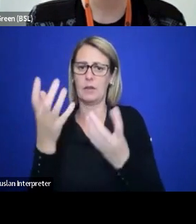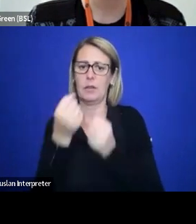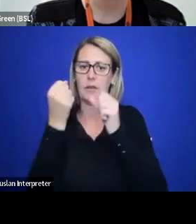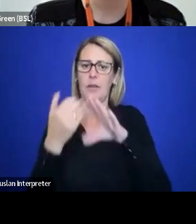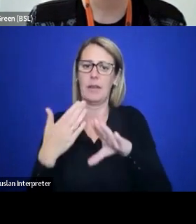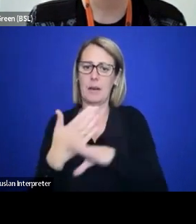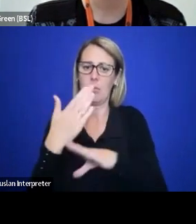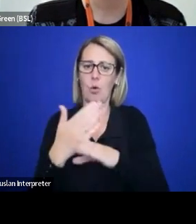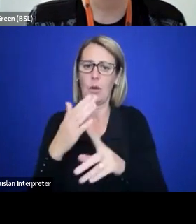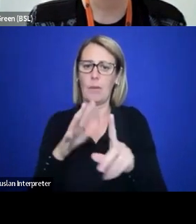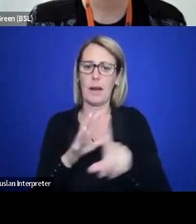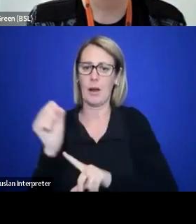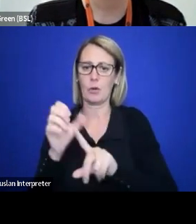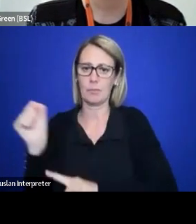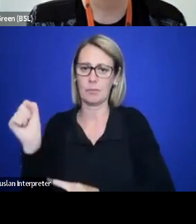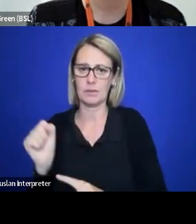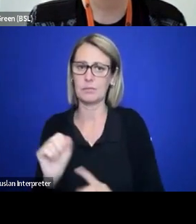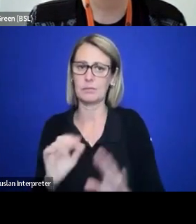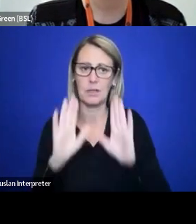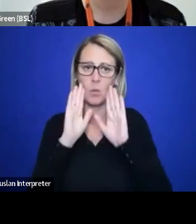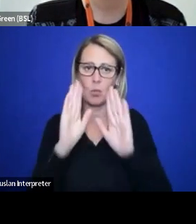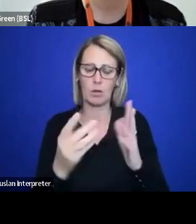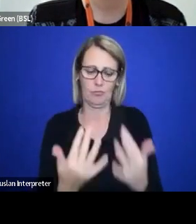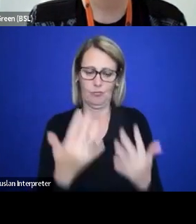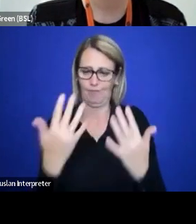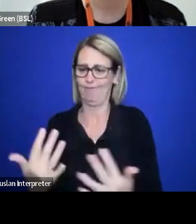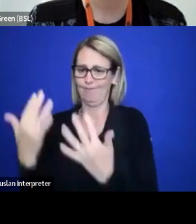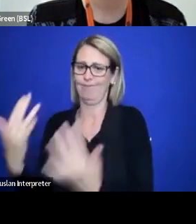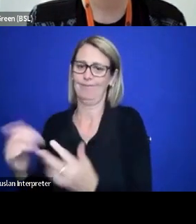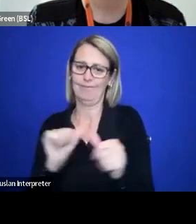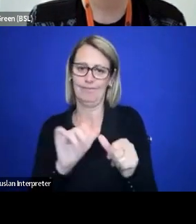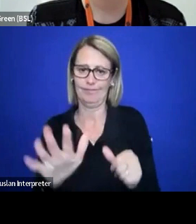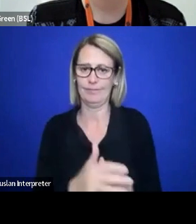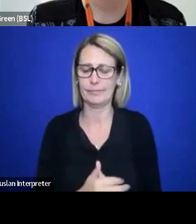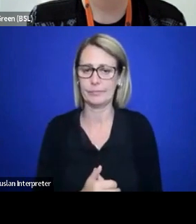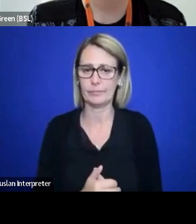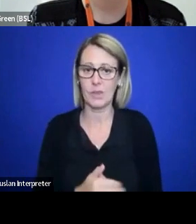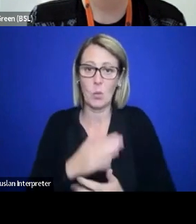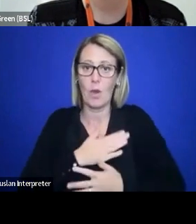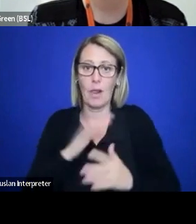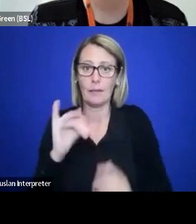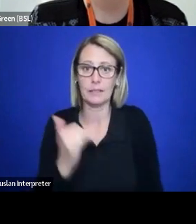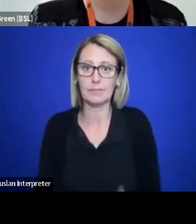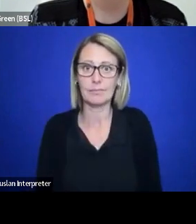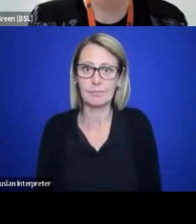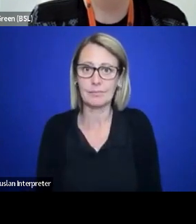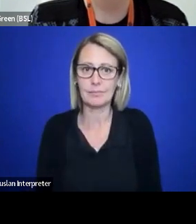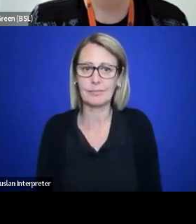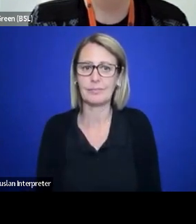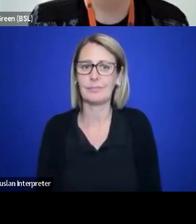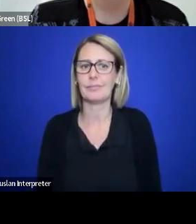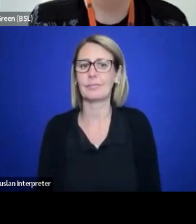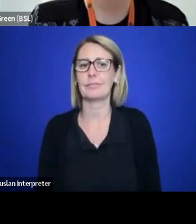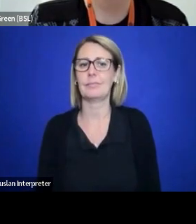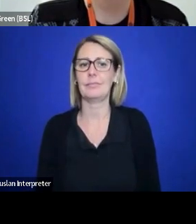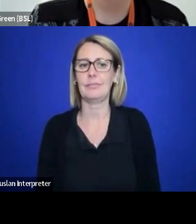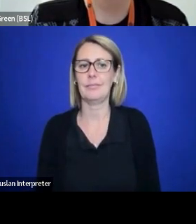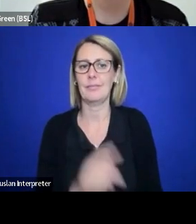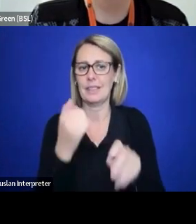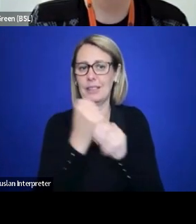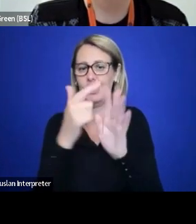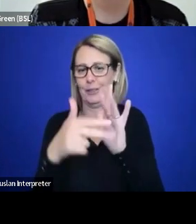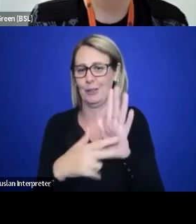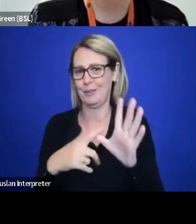employment outcomes. That's a wonderful set of results. So we do love it, as Gina said, and as the panel's